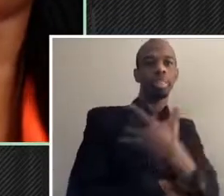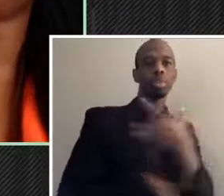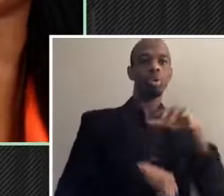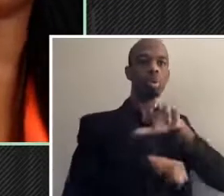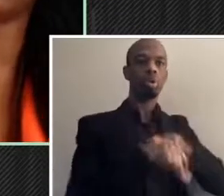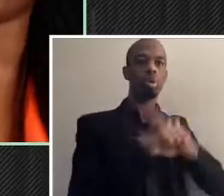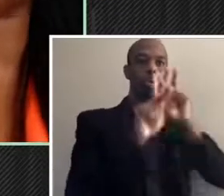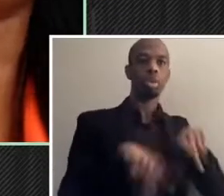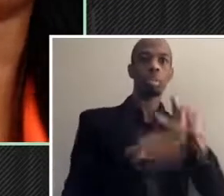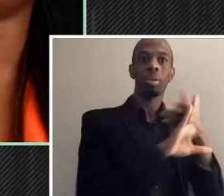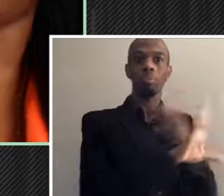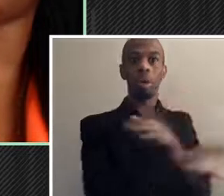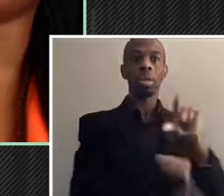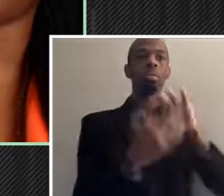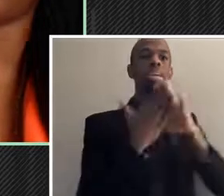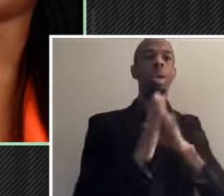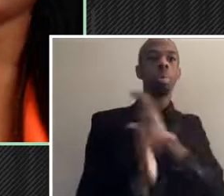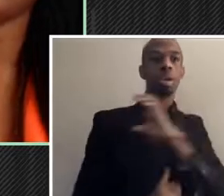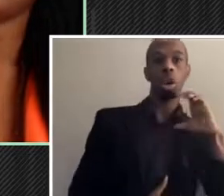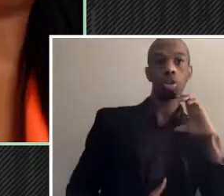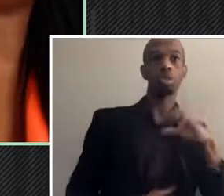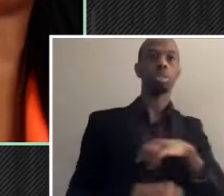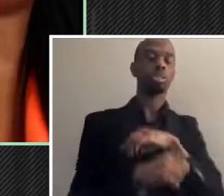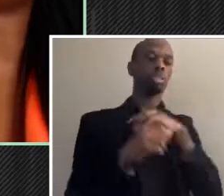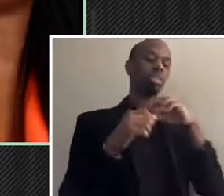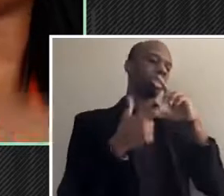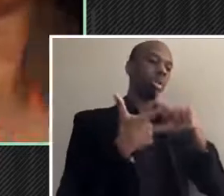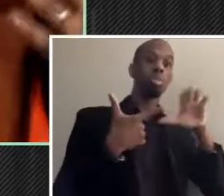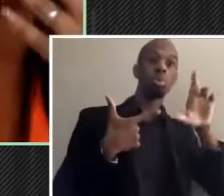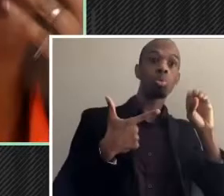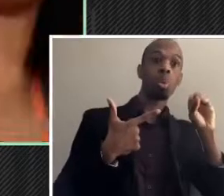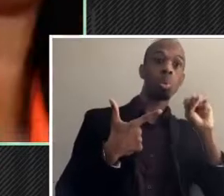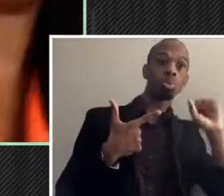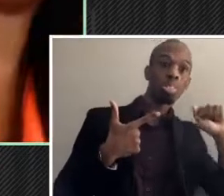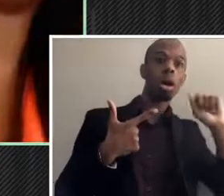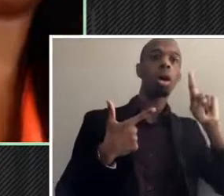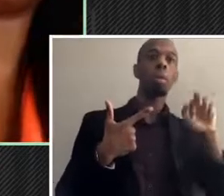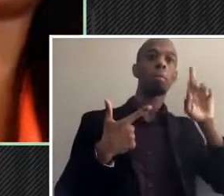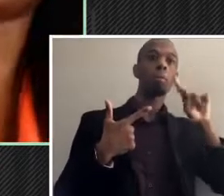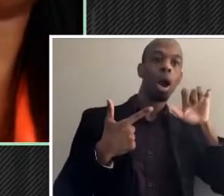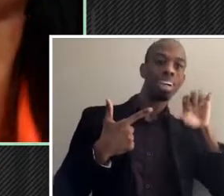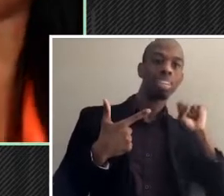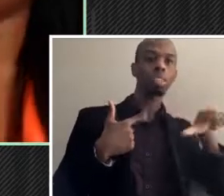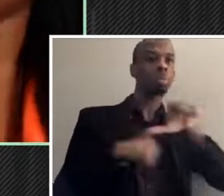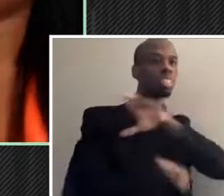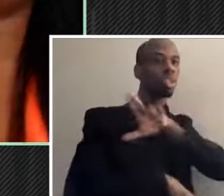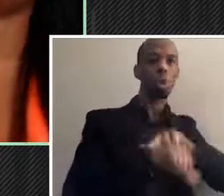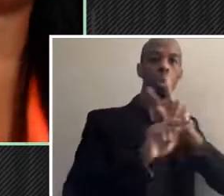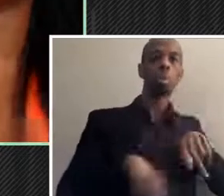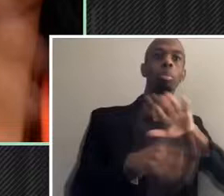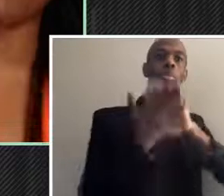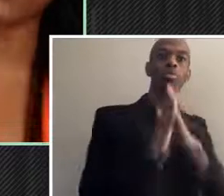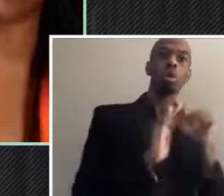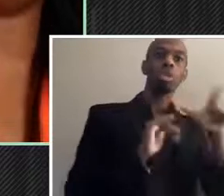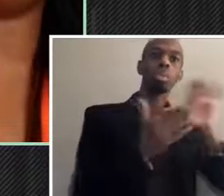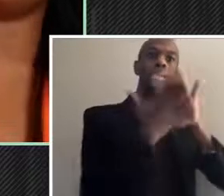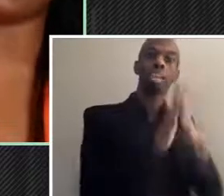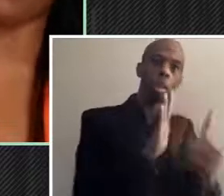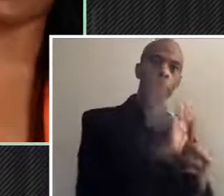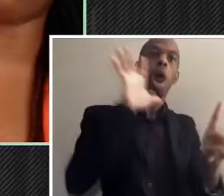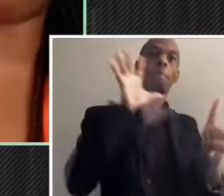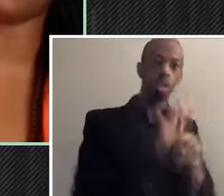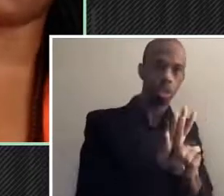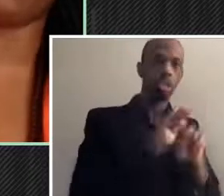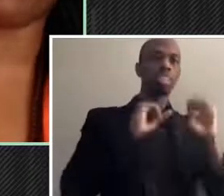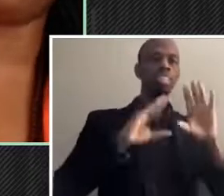woman before she became the Rosa Parks. And so it's really antithetical to say that, you know, these movements aren't being